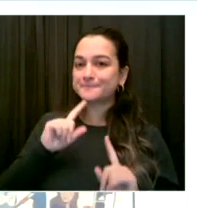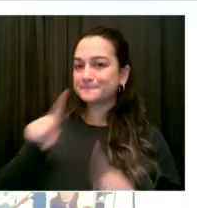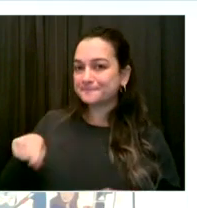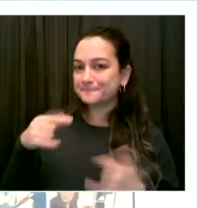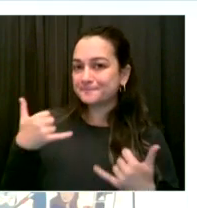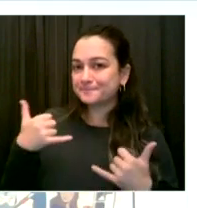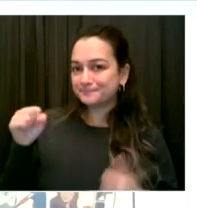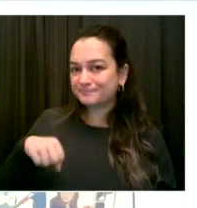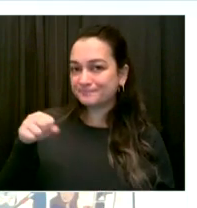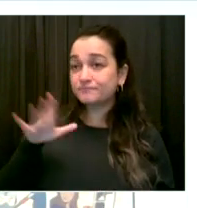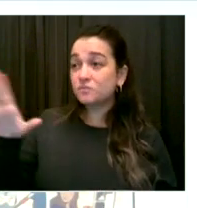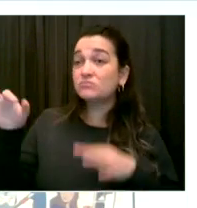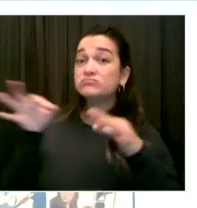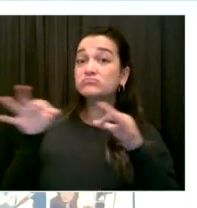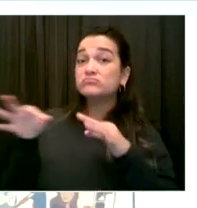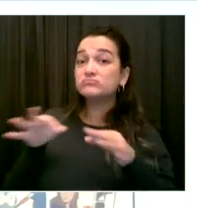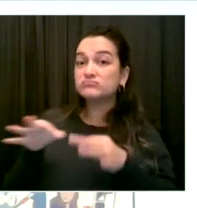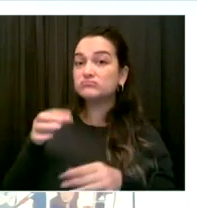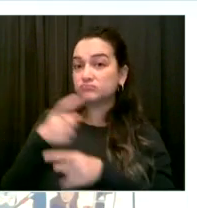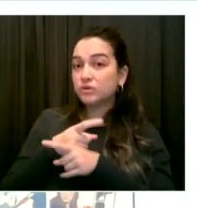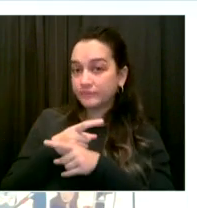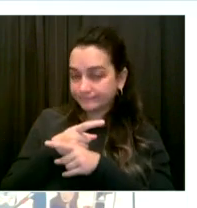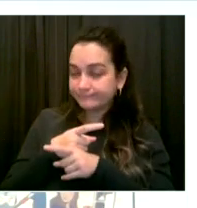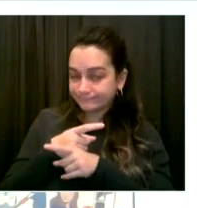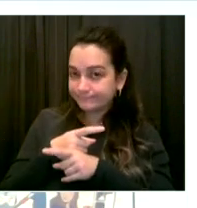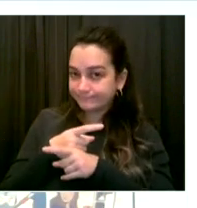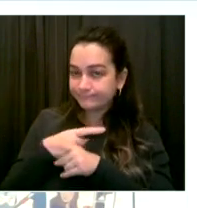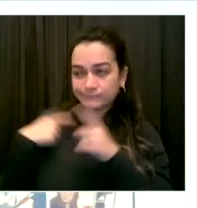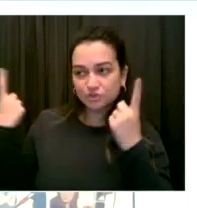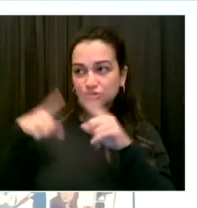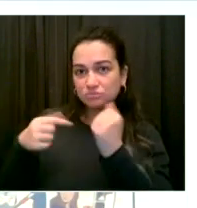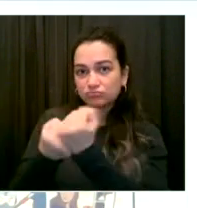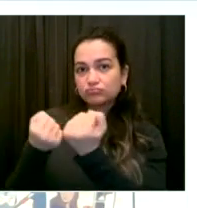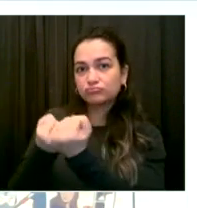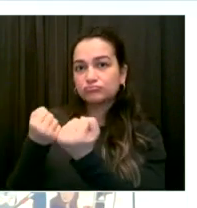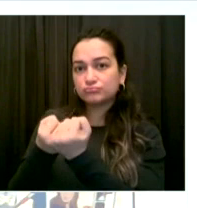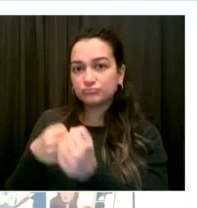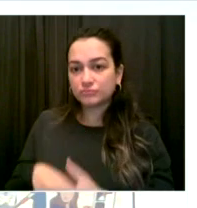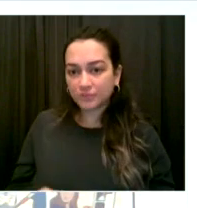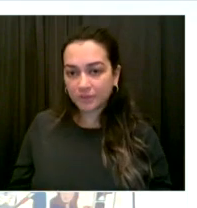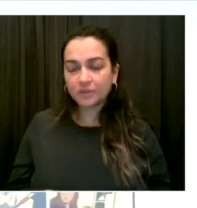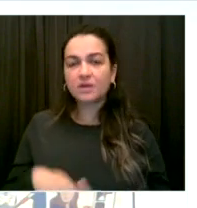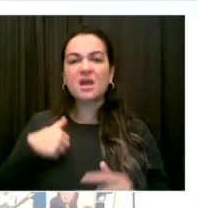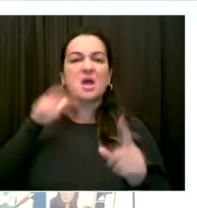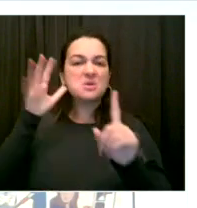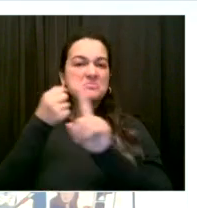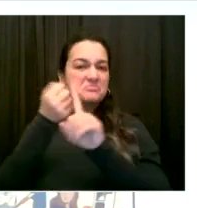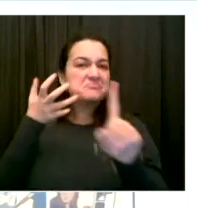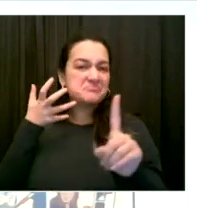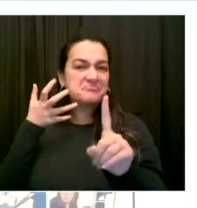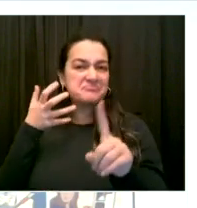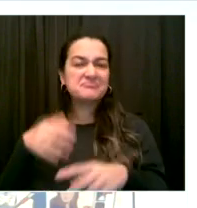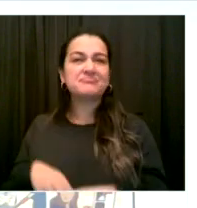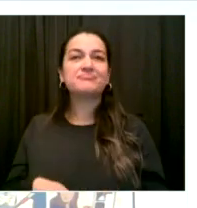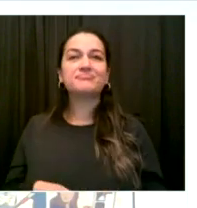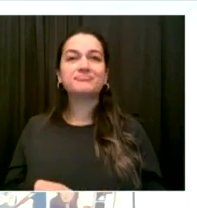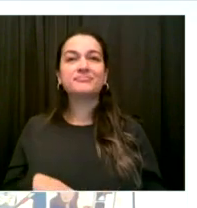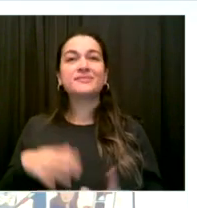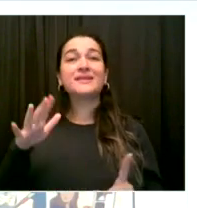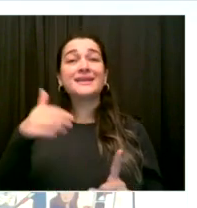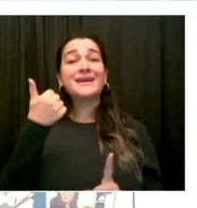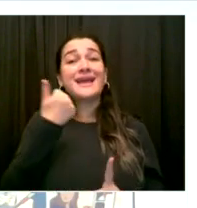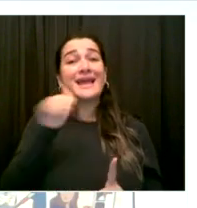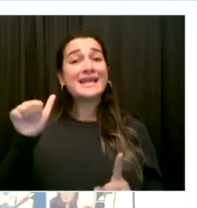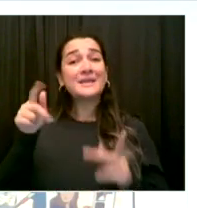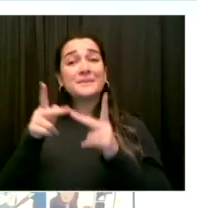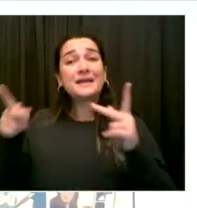into some of the details. The linchpin to keeping any setting safe, whether it's schools